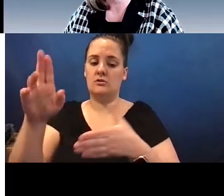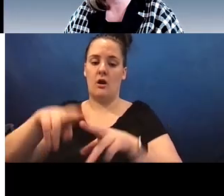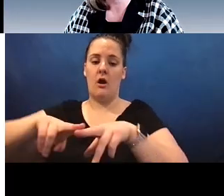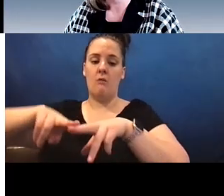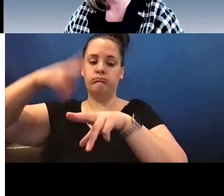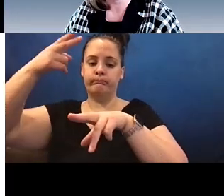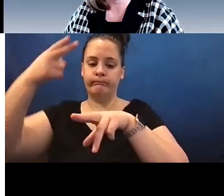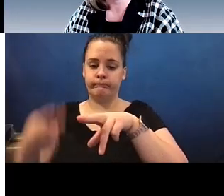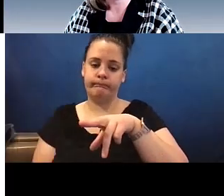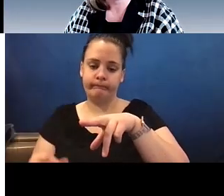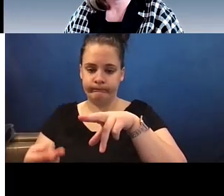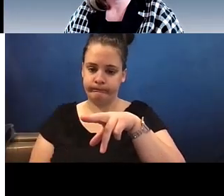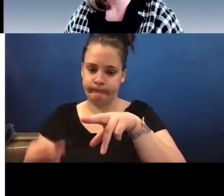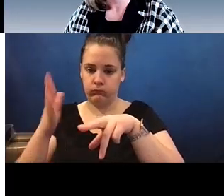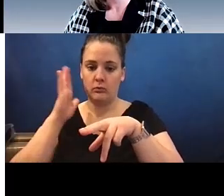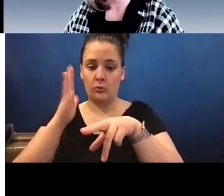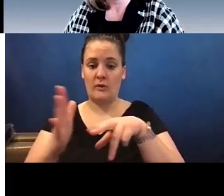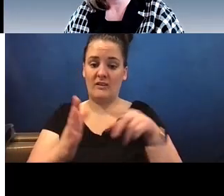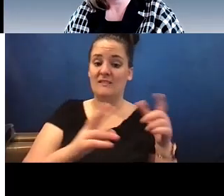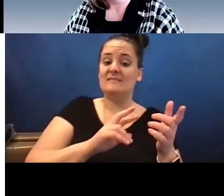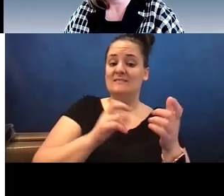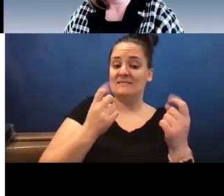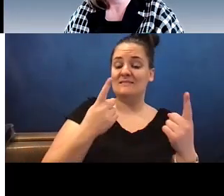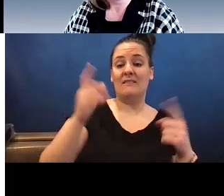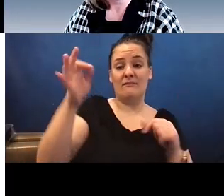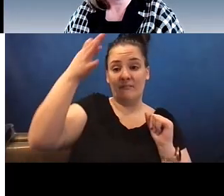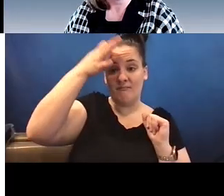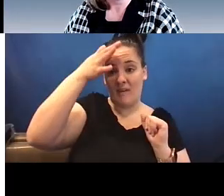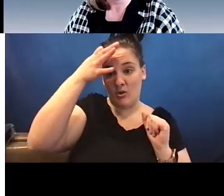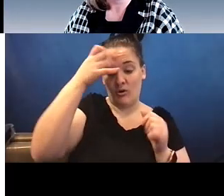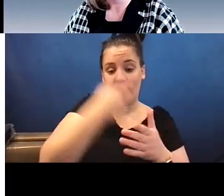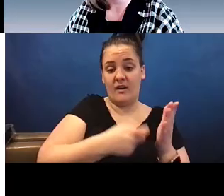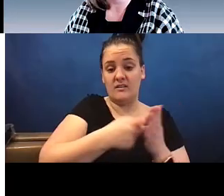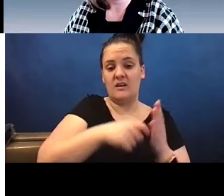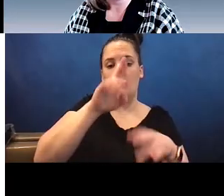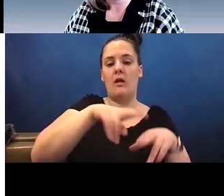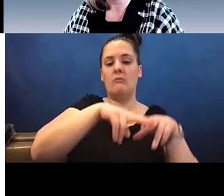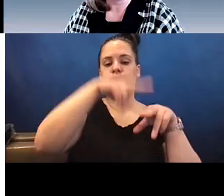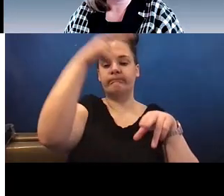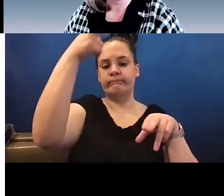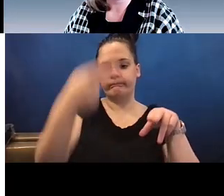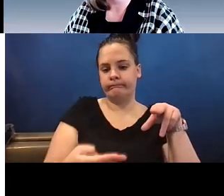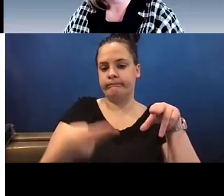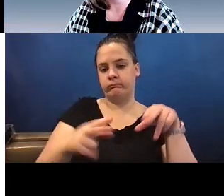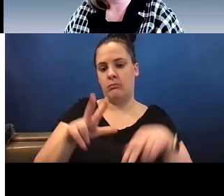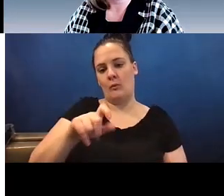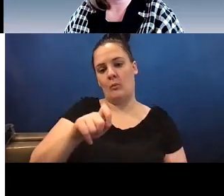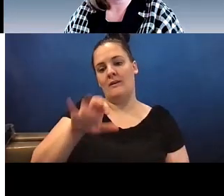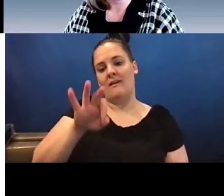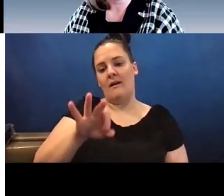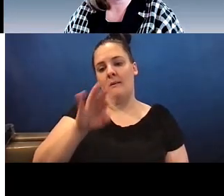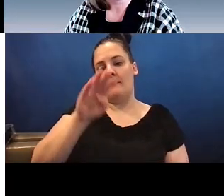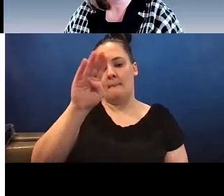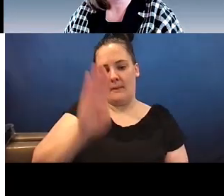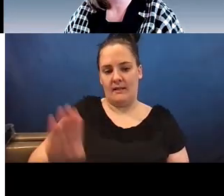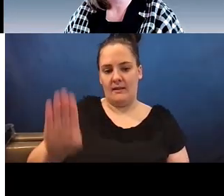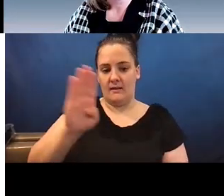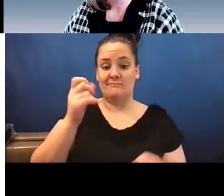in 2032. This phase down of the provider fee revenue will increase uncompensated care. There's no way around